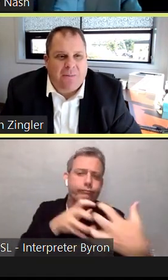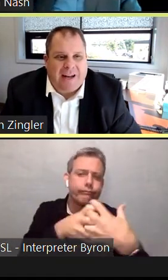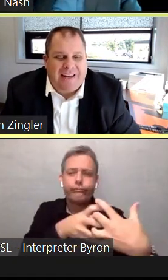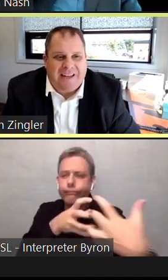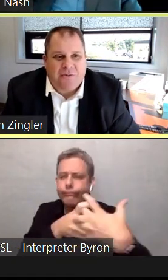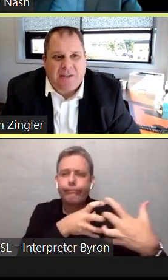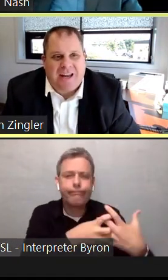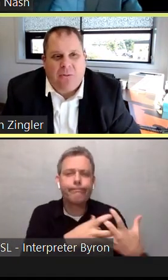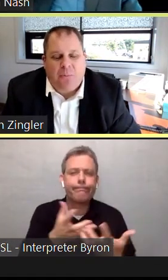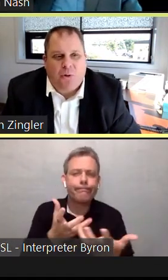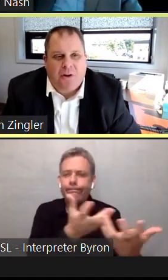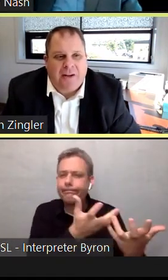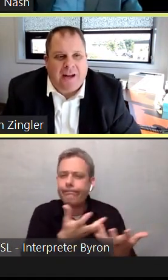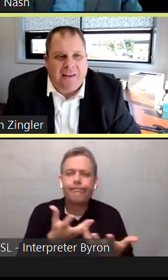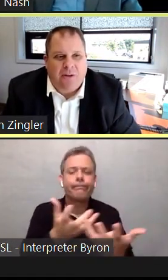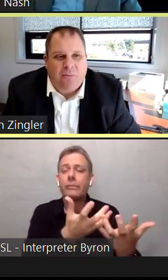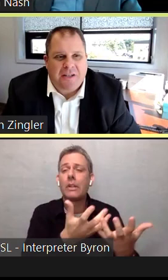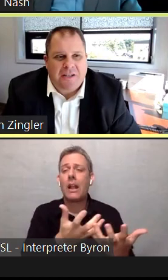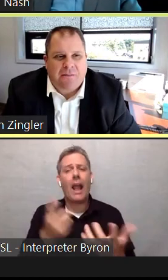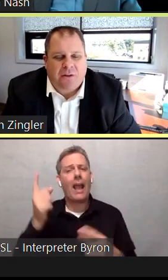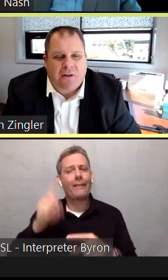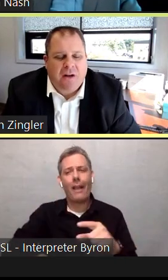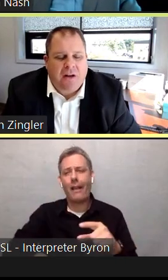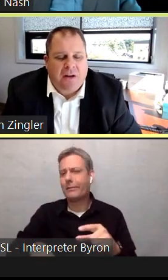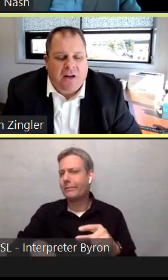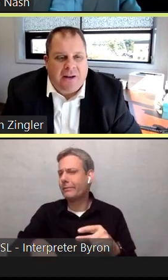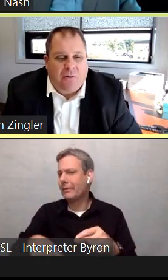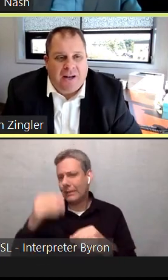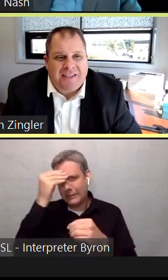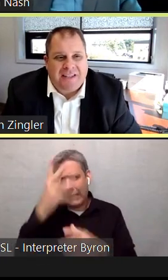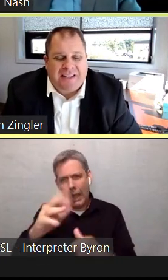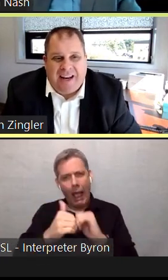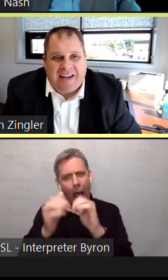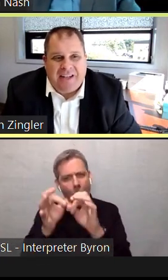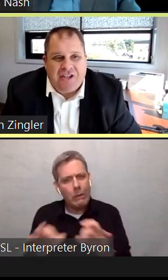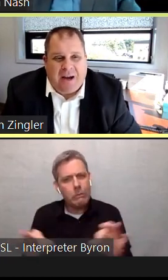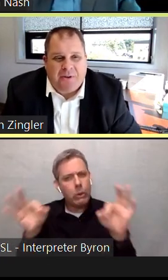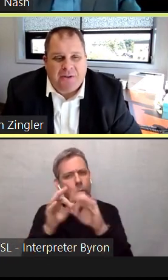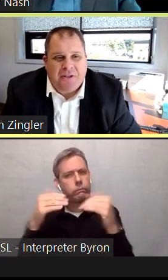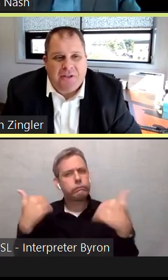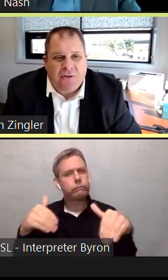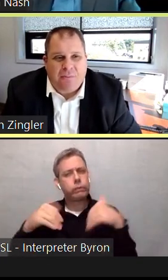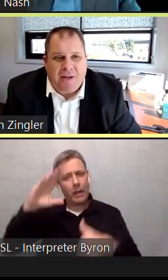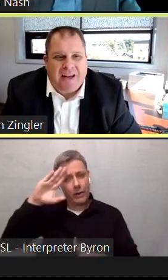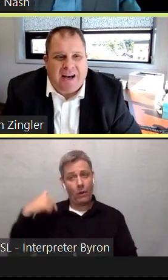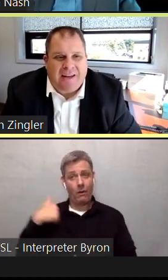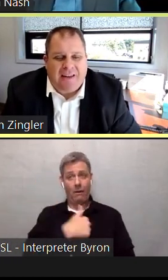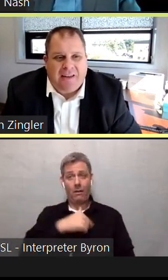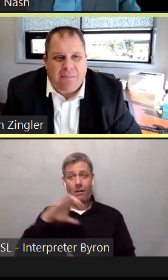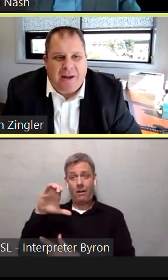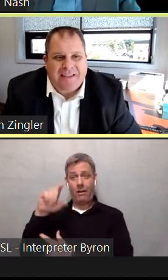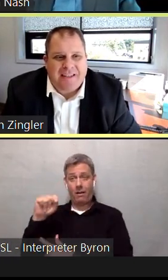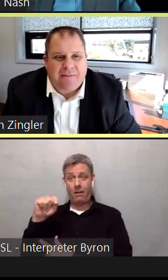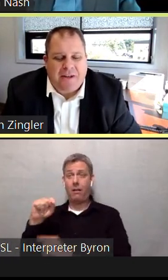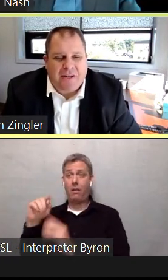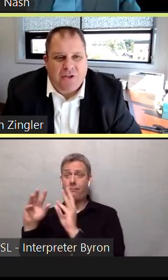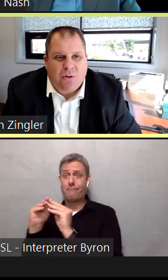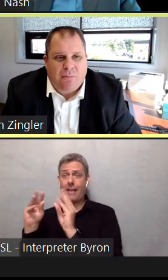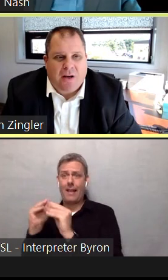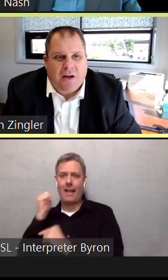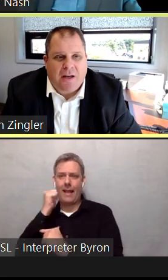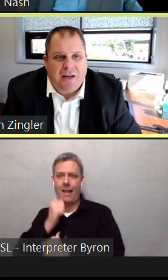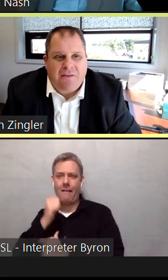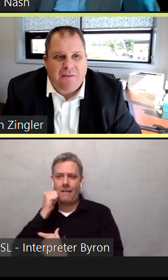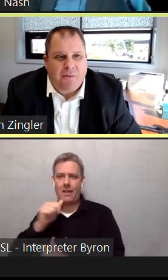here, but I can't stress how important I think it was for, I know us as Connecticut chapters to meet on a daily basis via